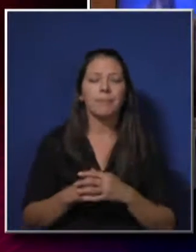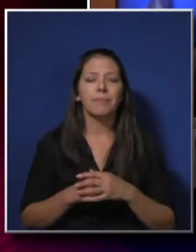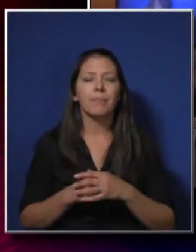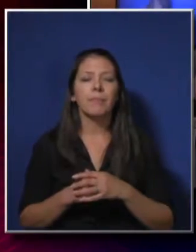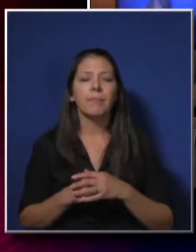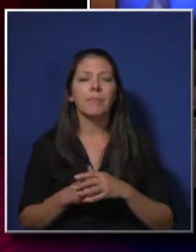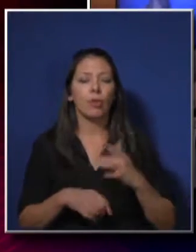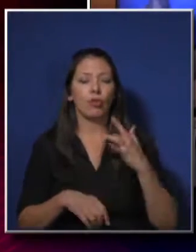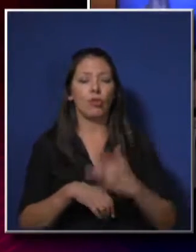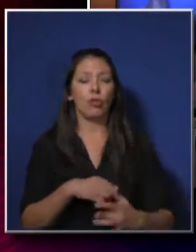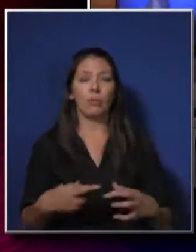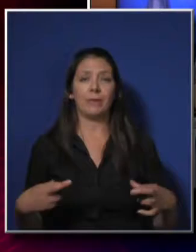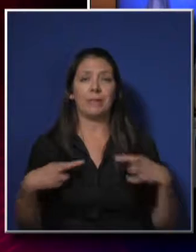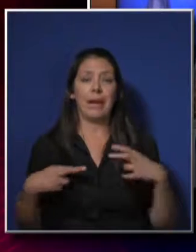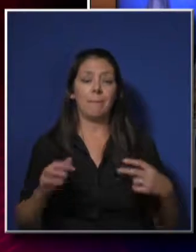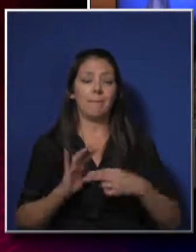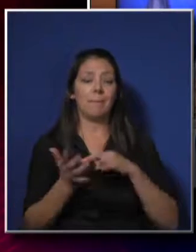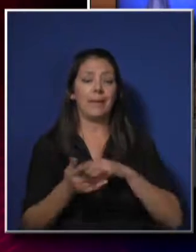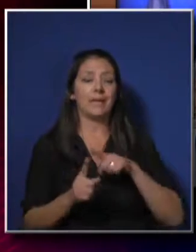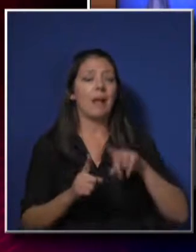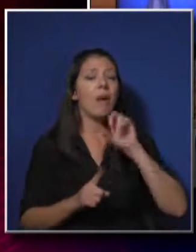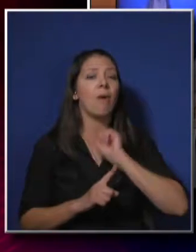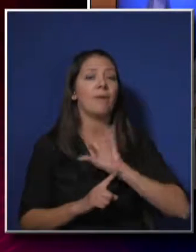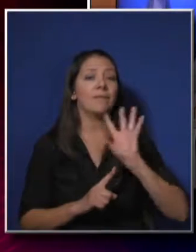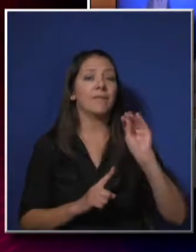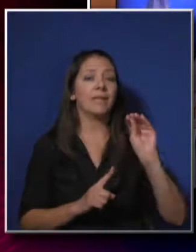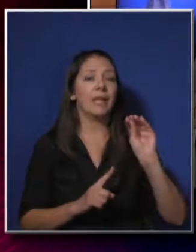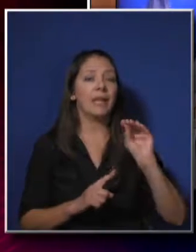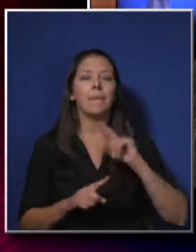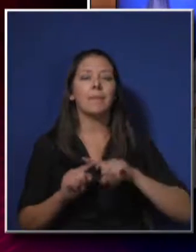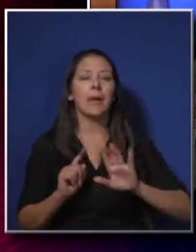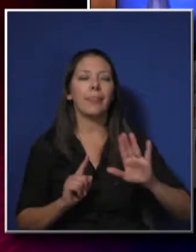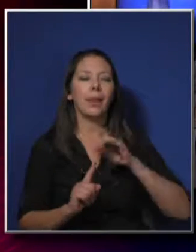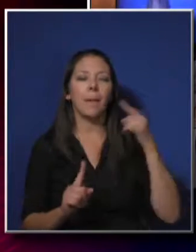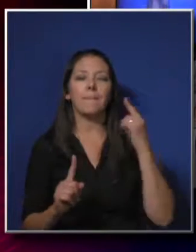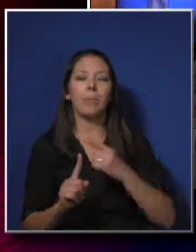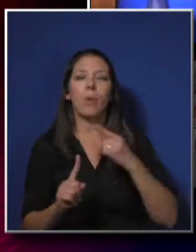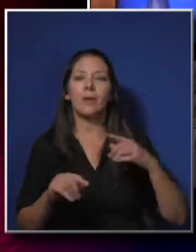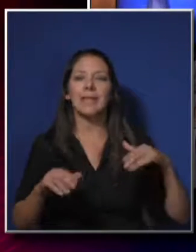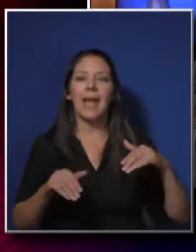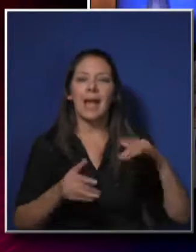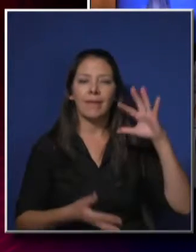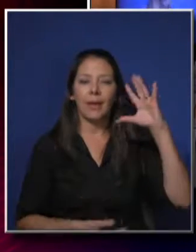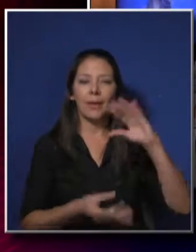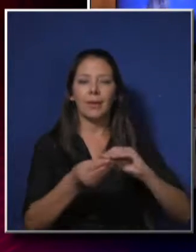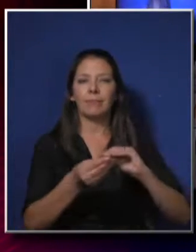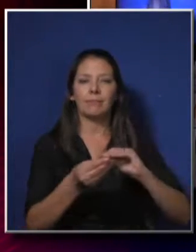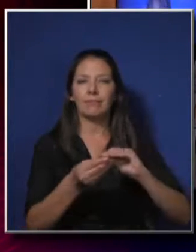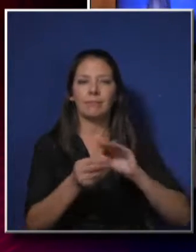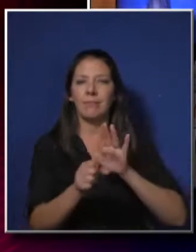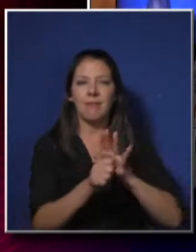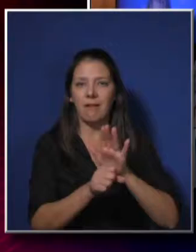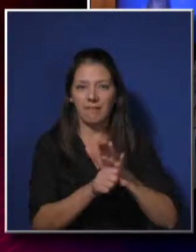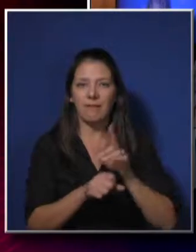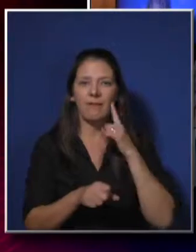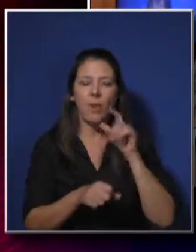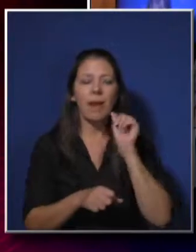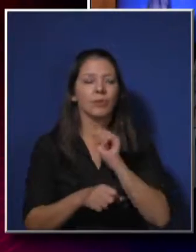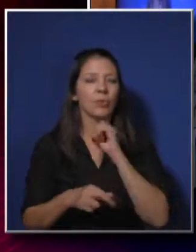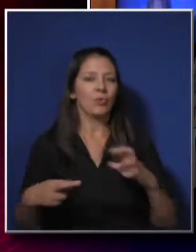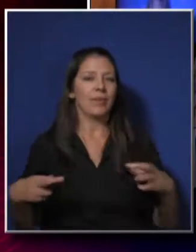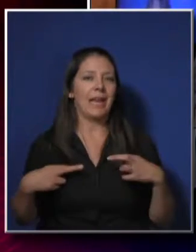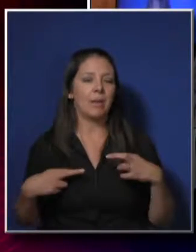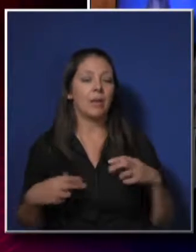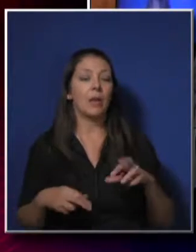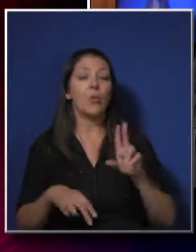early retirement is when they turn 50, but they quite haven't got all the points in the Arizona retirement system. And normal retirement means